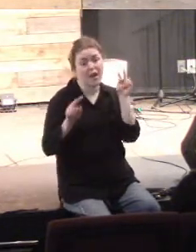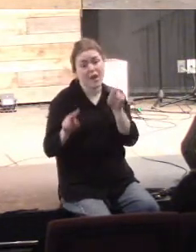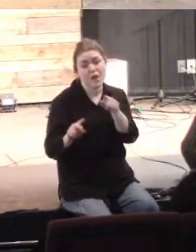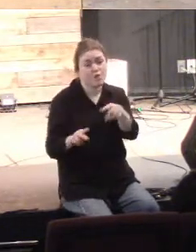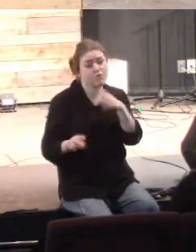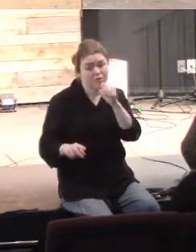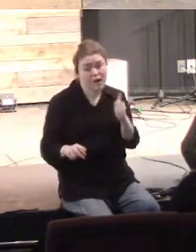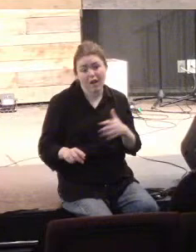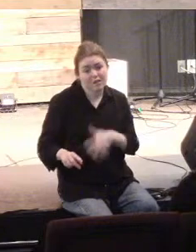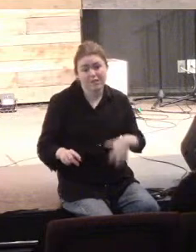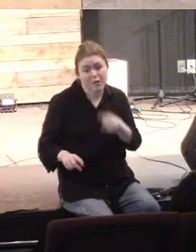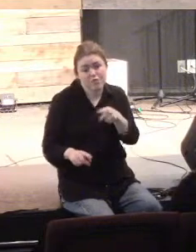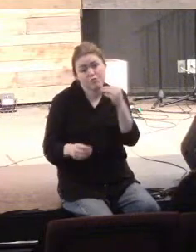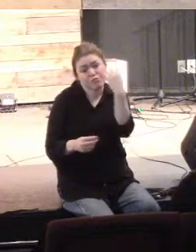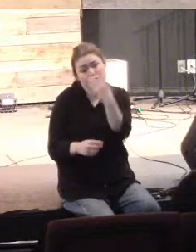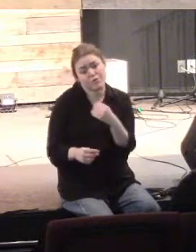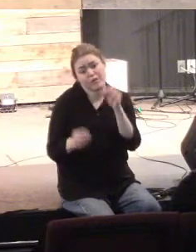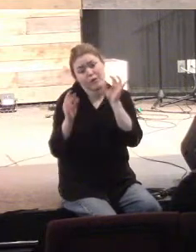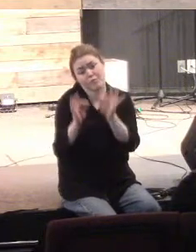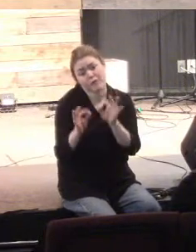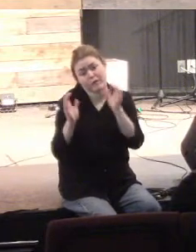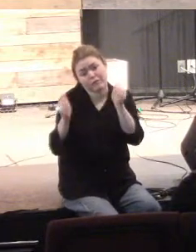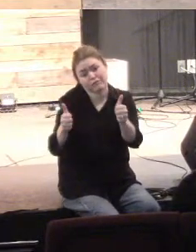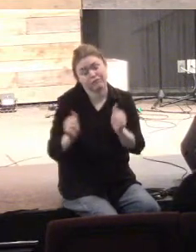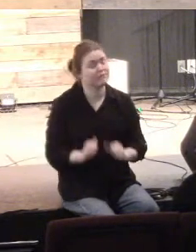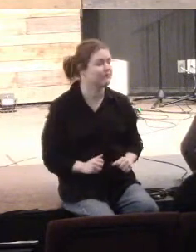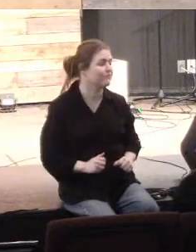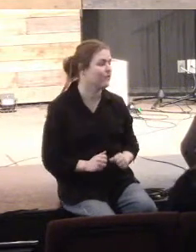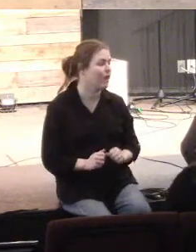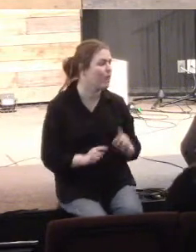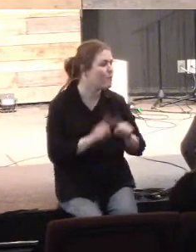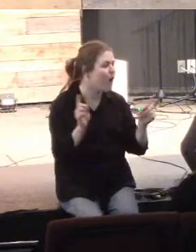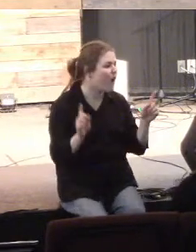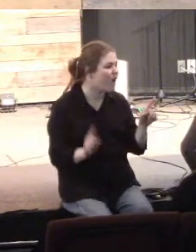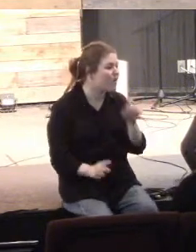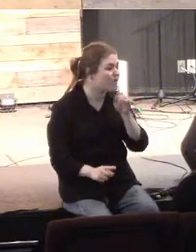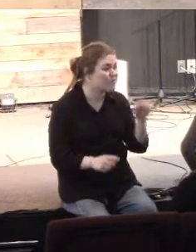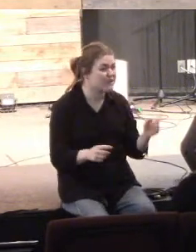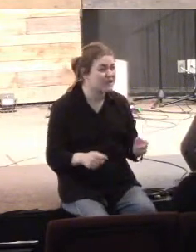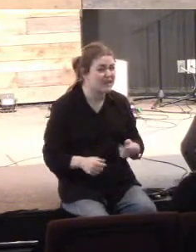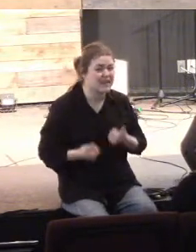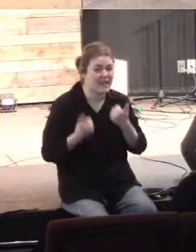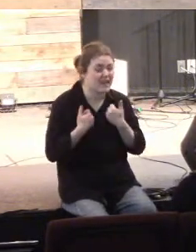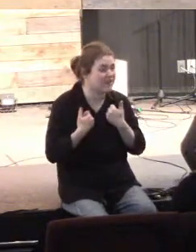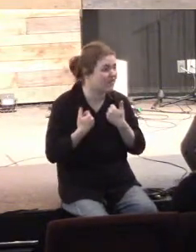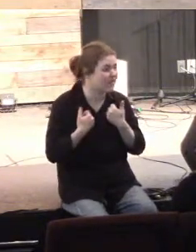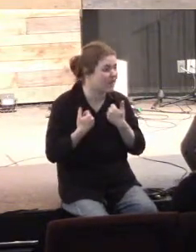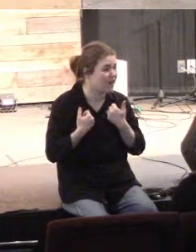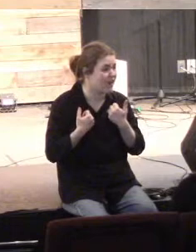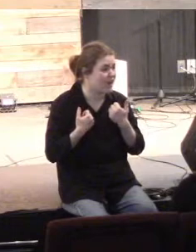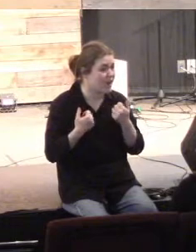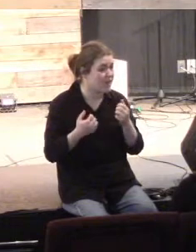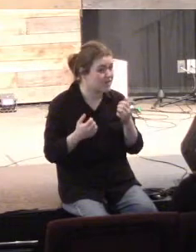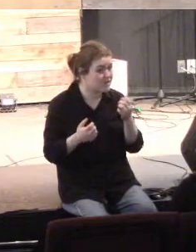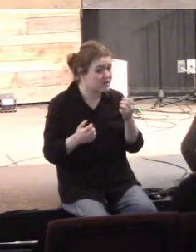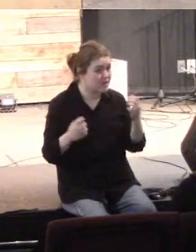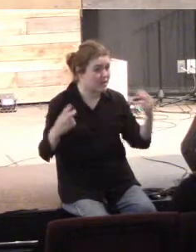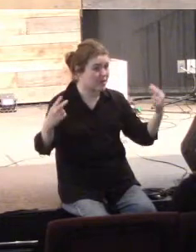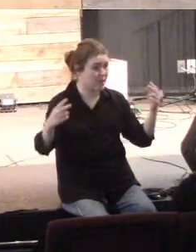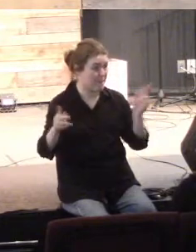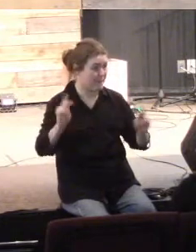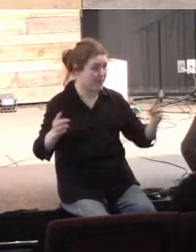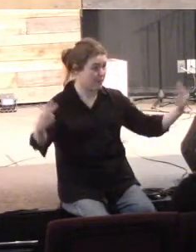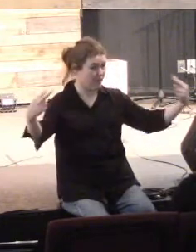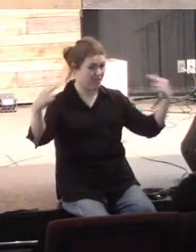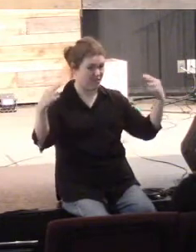so perfect. The reality is, okay, is that we all could have been viewed, probably were viewed, as a little bit